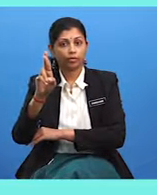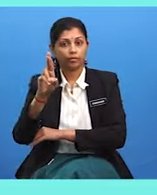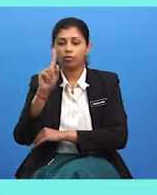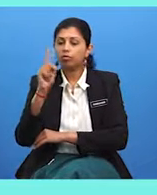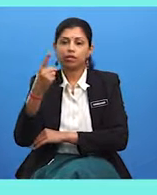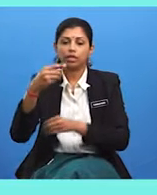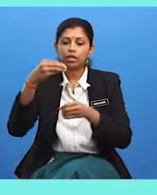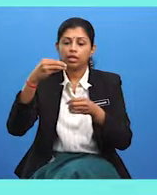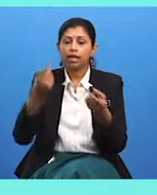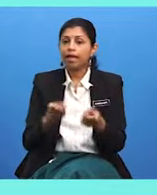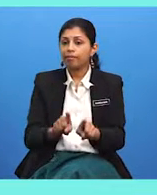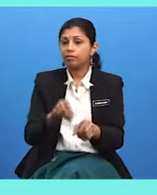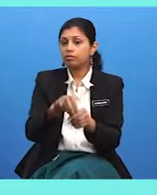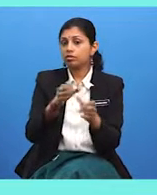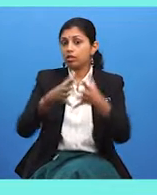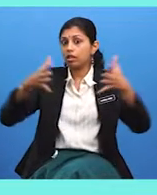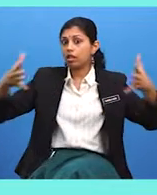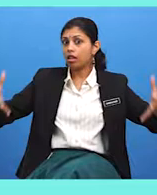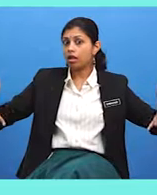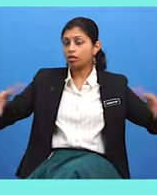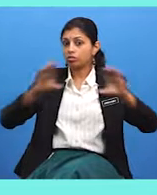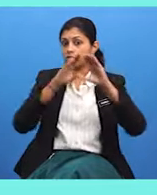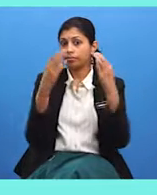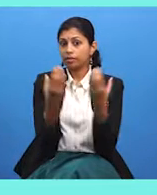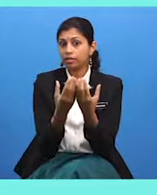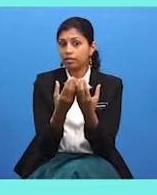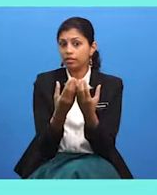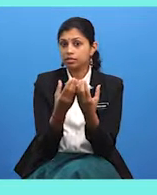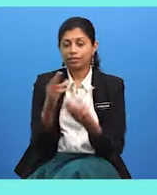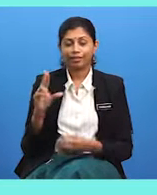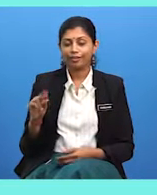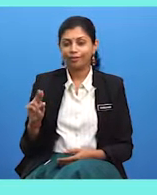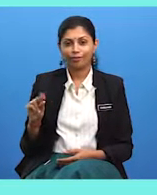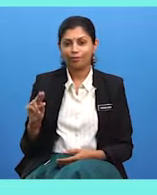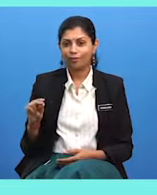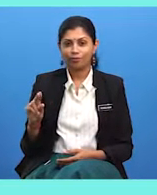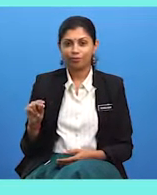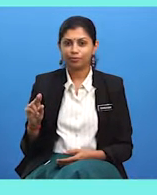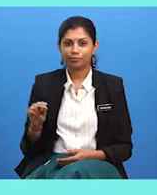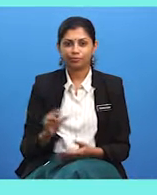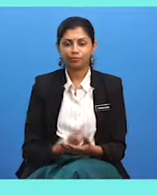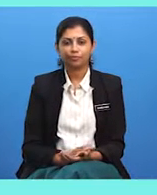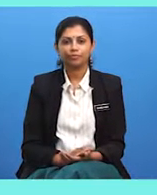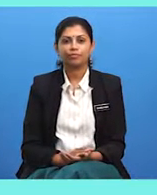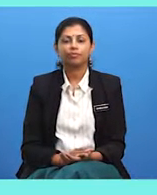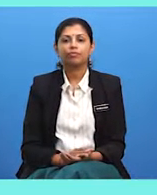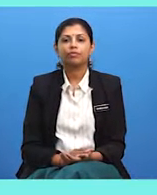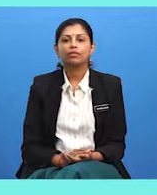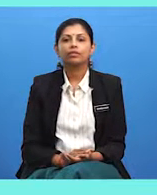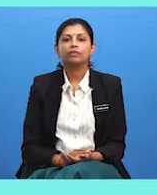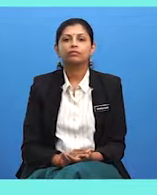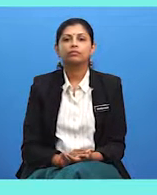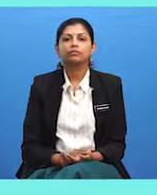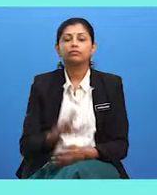large corporations? Consider that over half of the adults in the US have